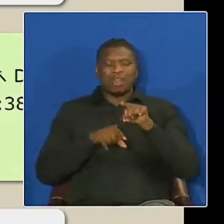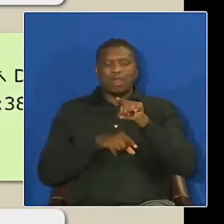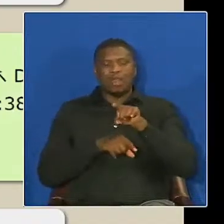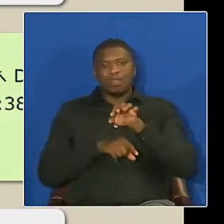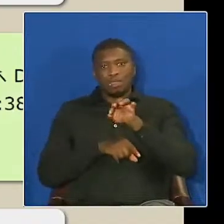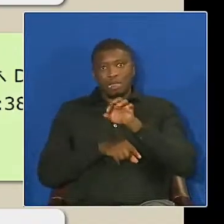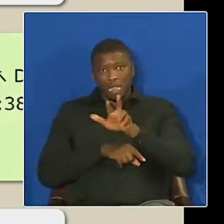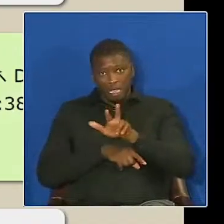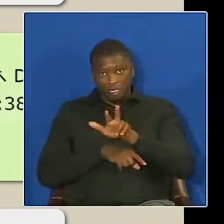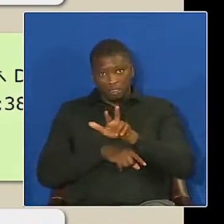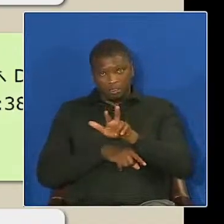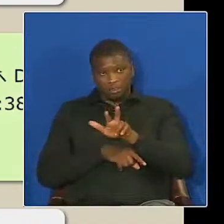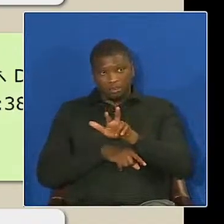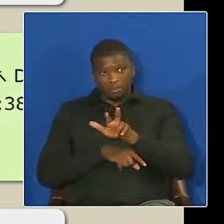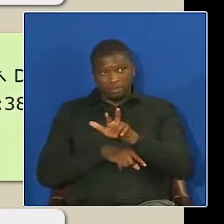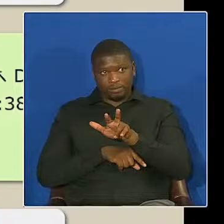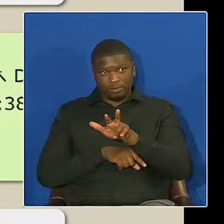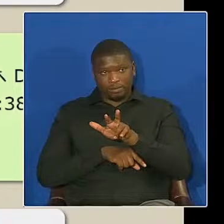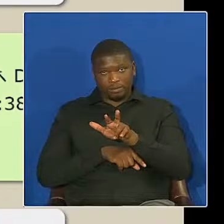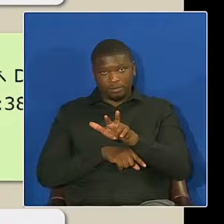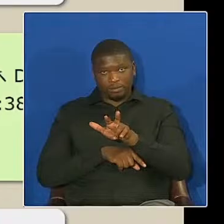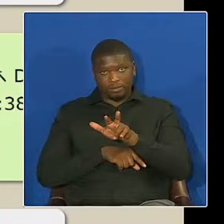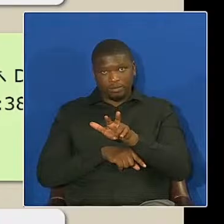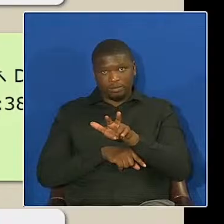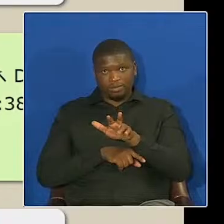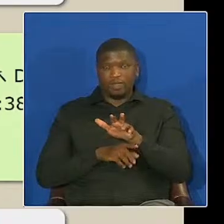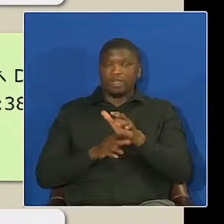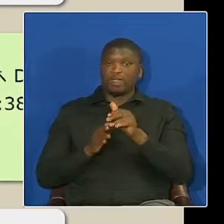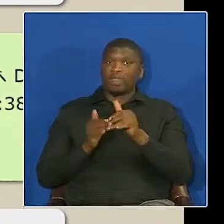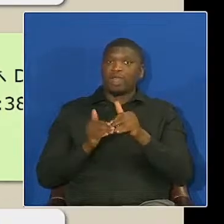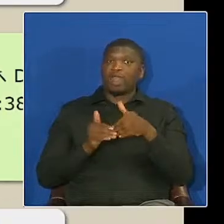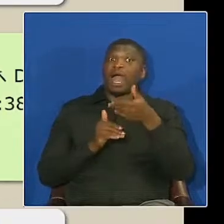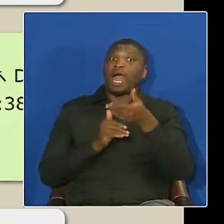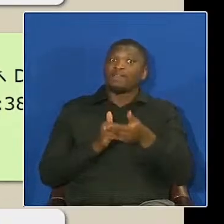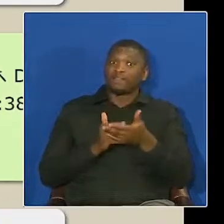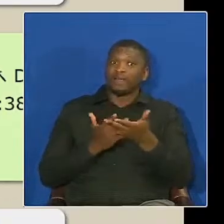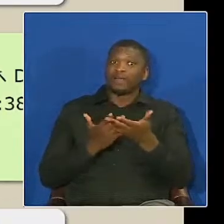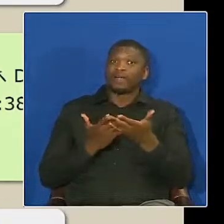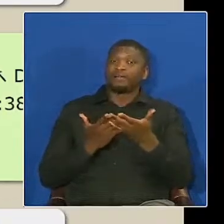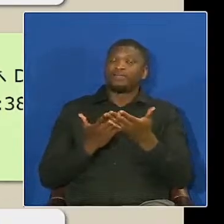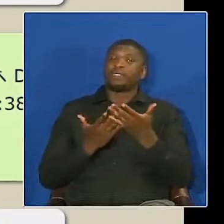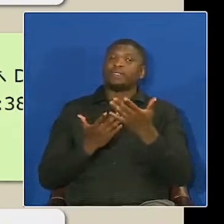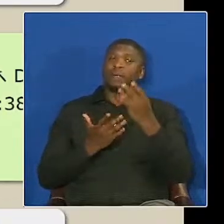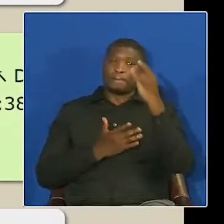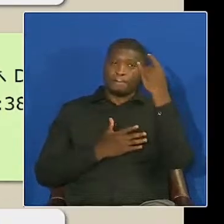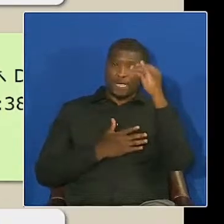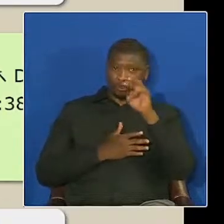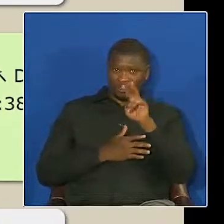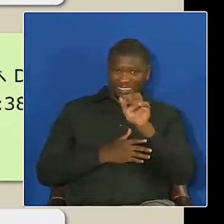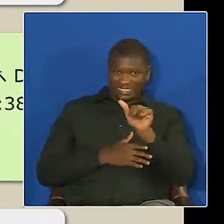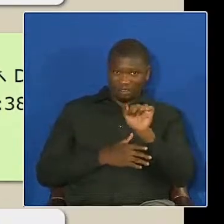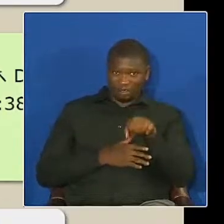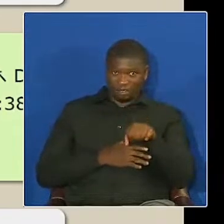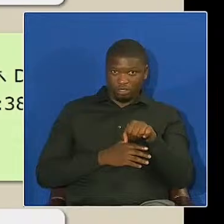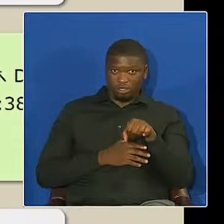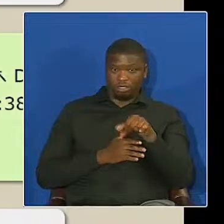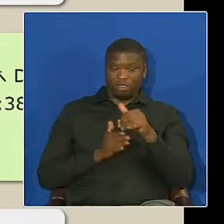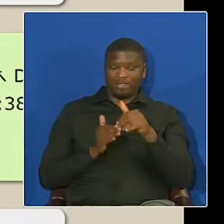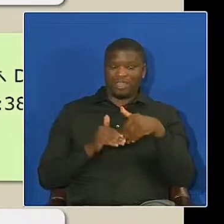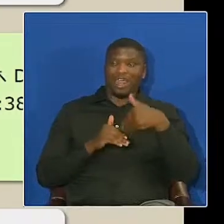1938. And then from there, that was March 26. The